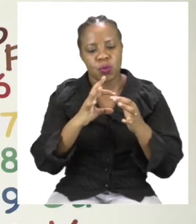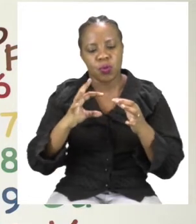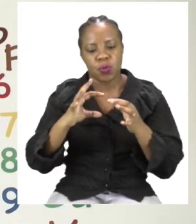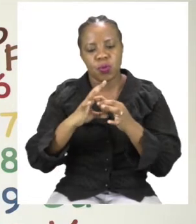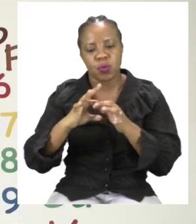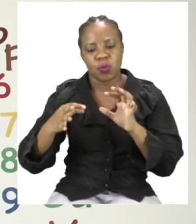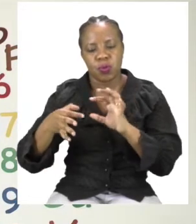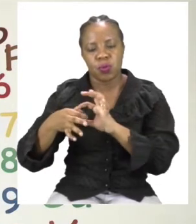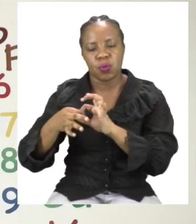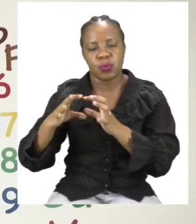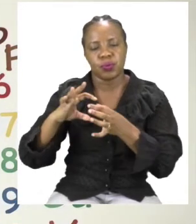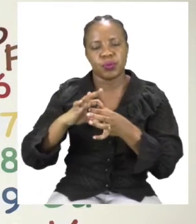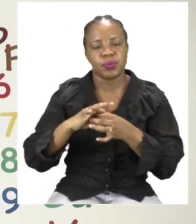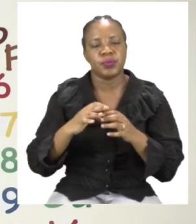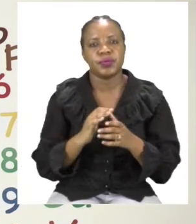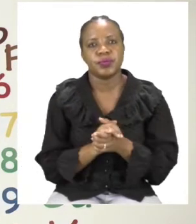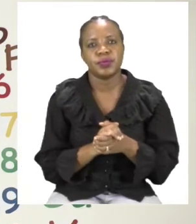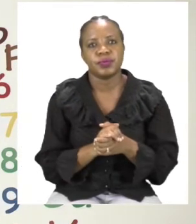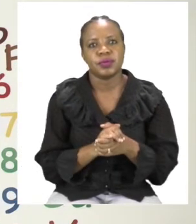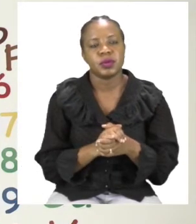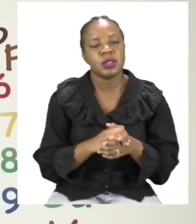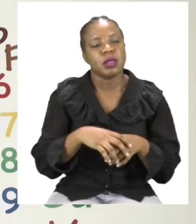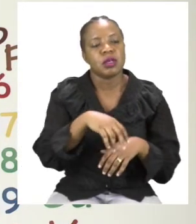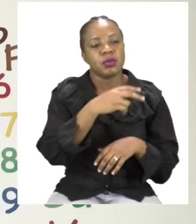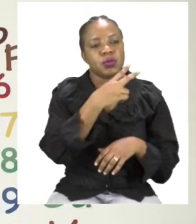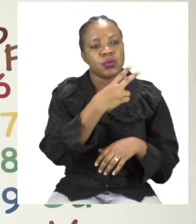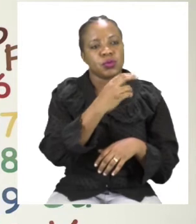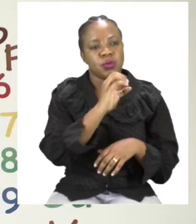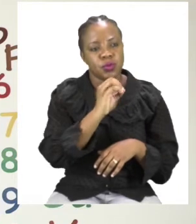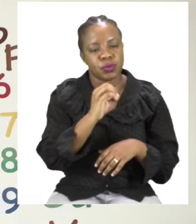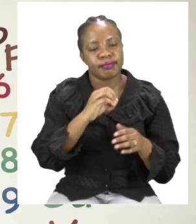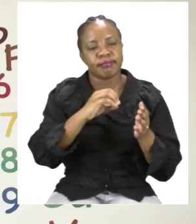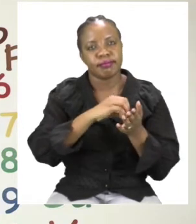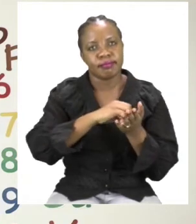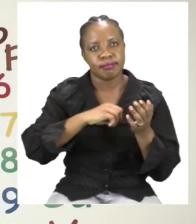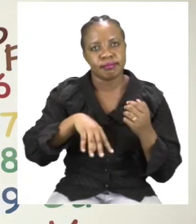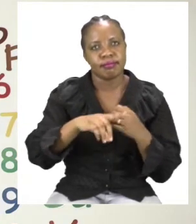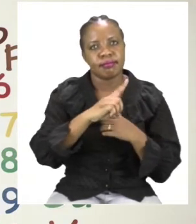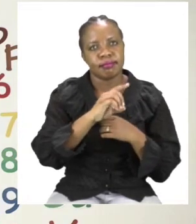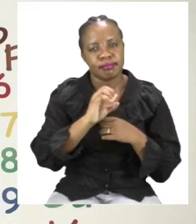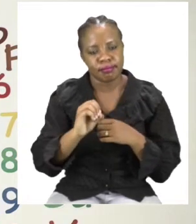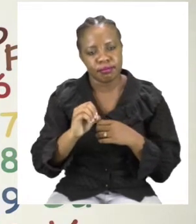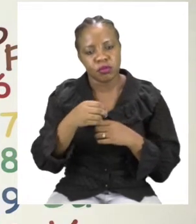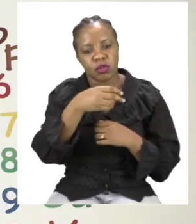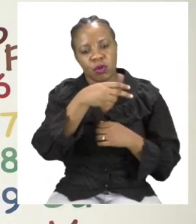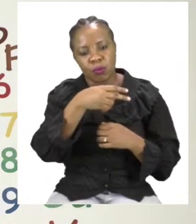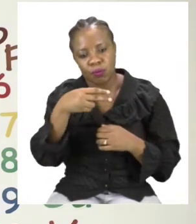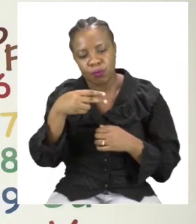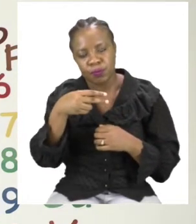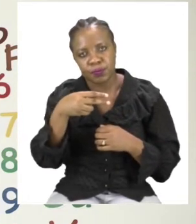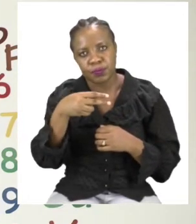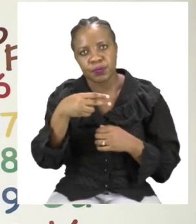so far says 200 minus 10 equals